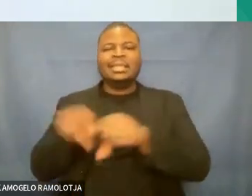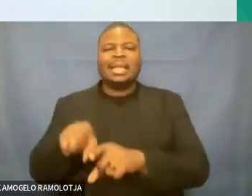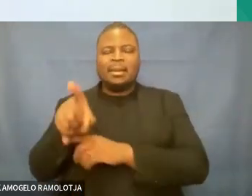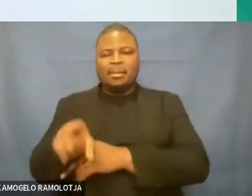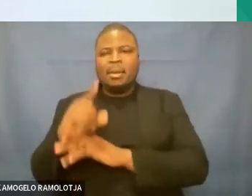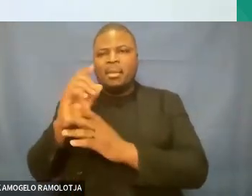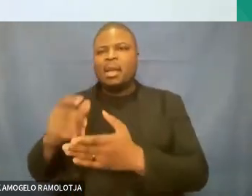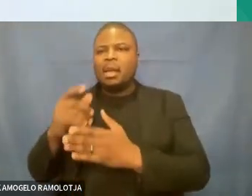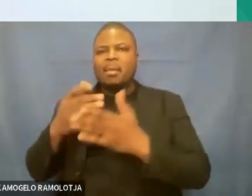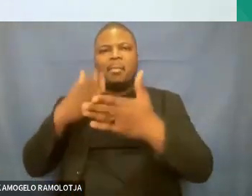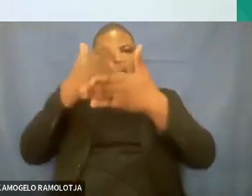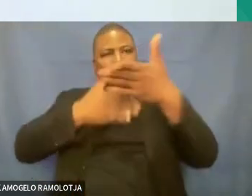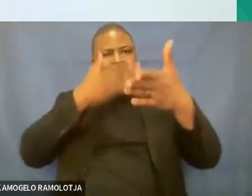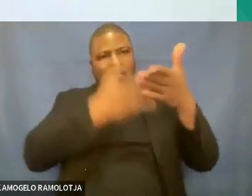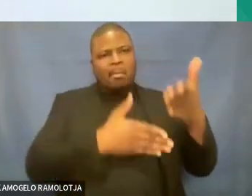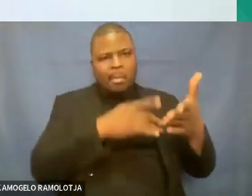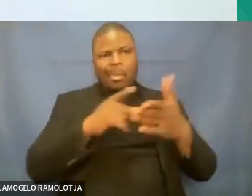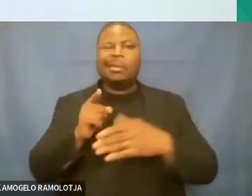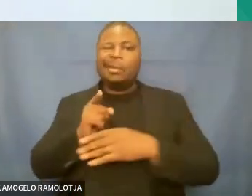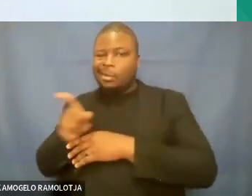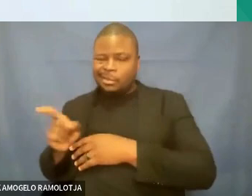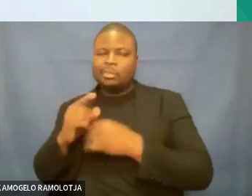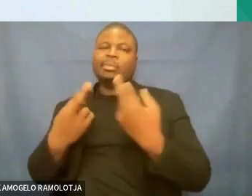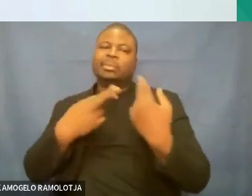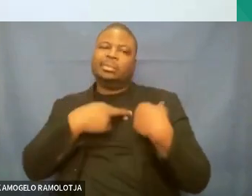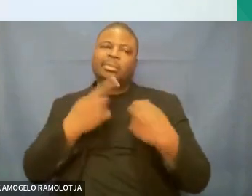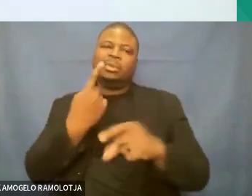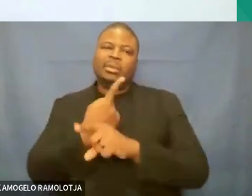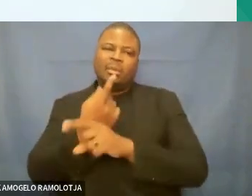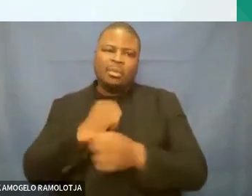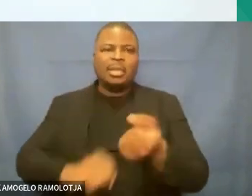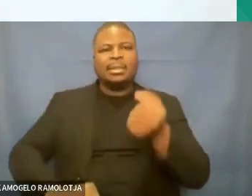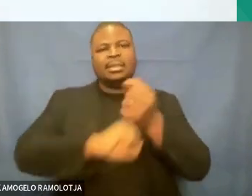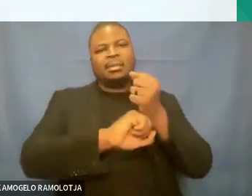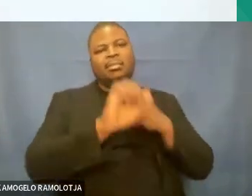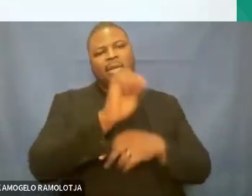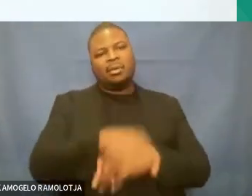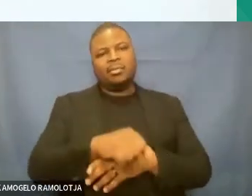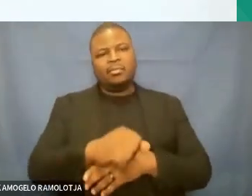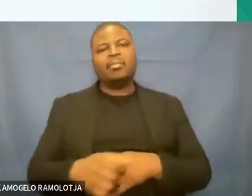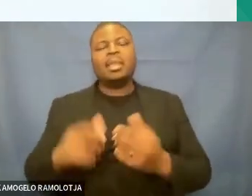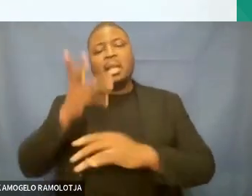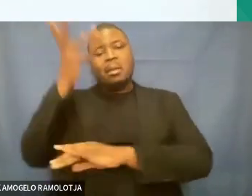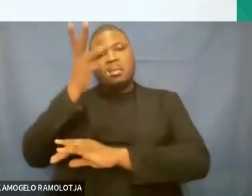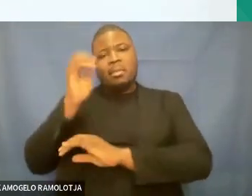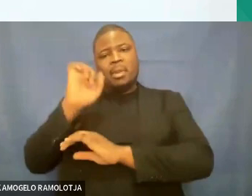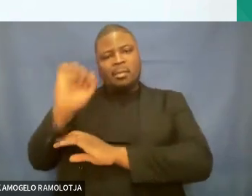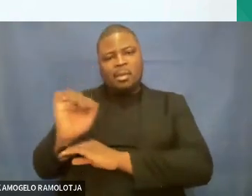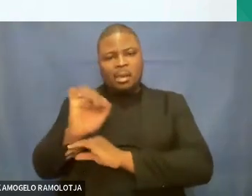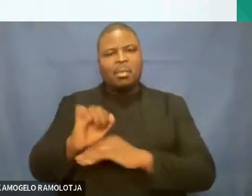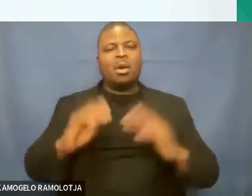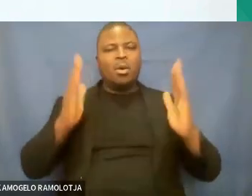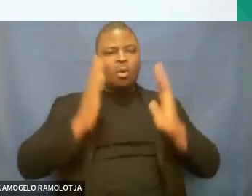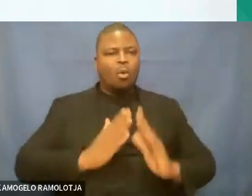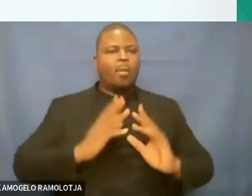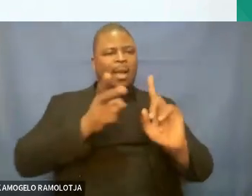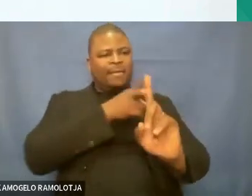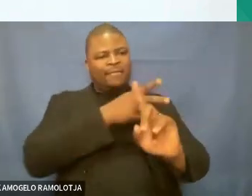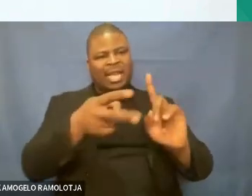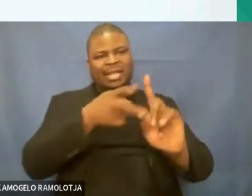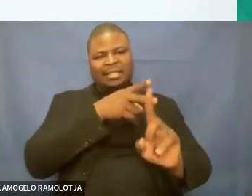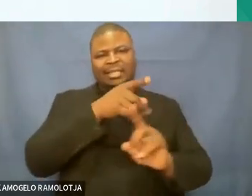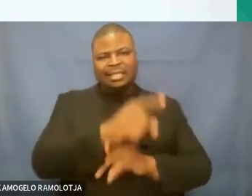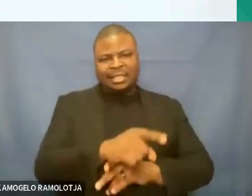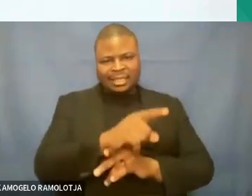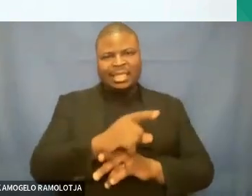the support that they need. Her presentation is specifically on the human rights violations experienced by adolescents